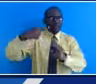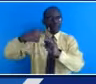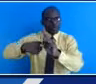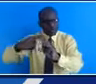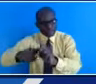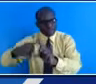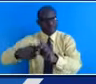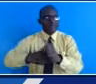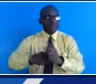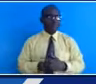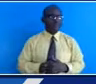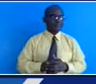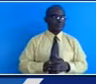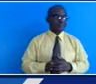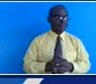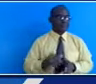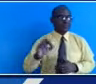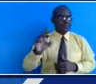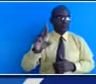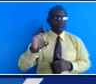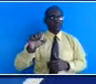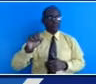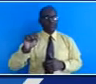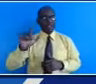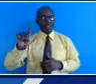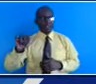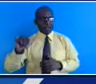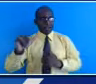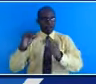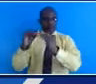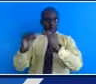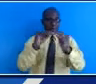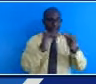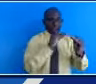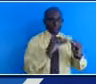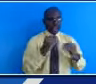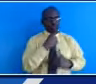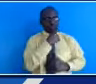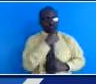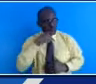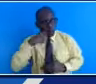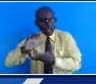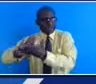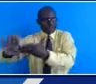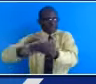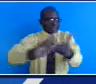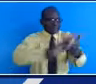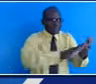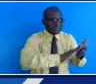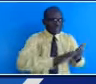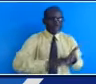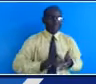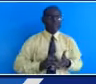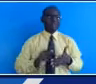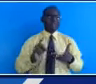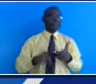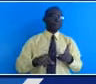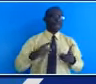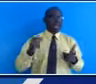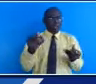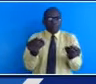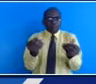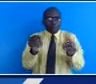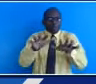meaning dry cleaners. Commercial building management, including property management entities and related